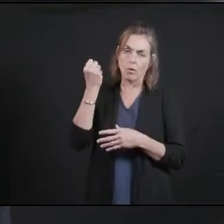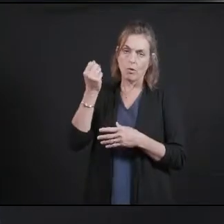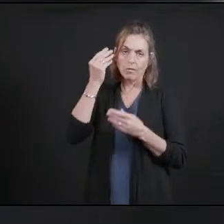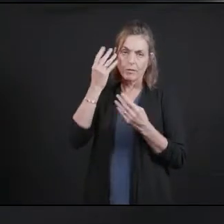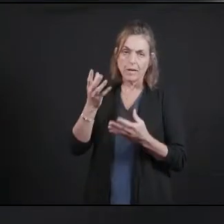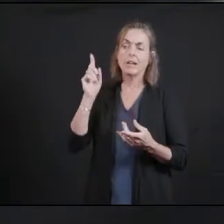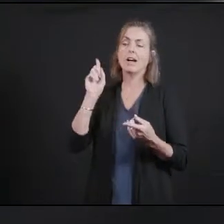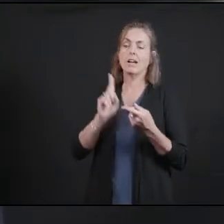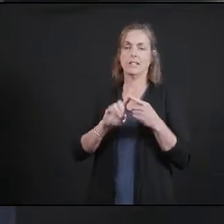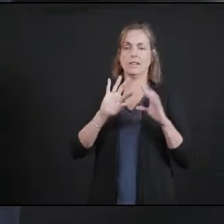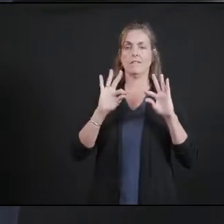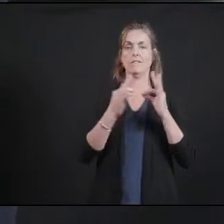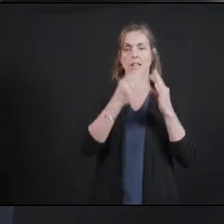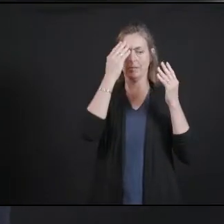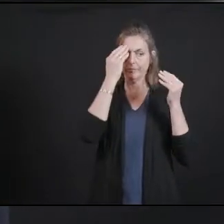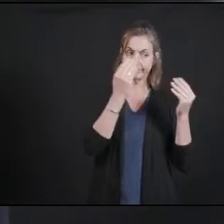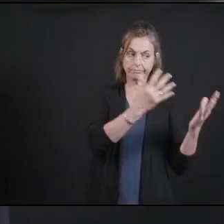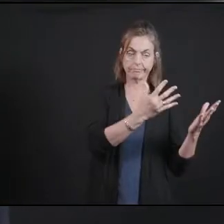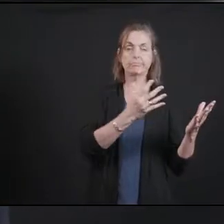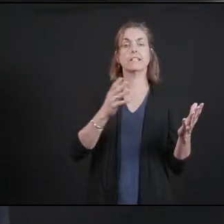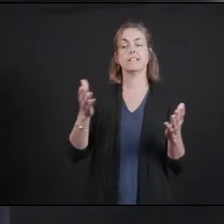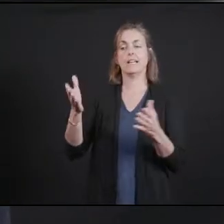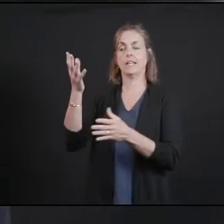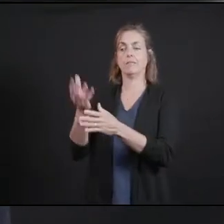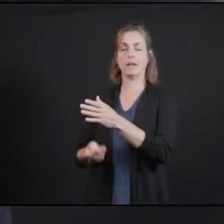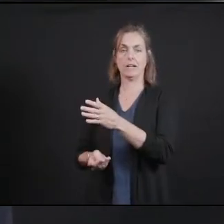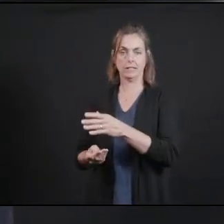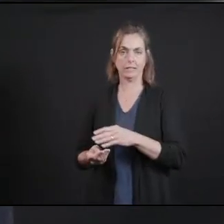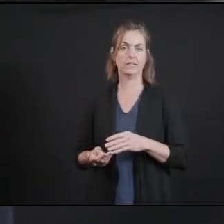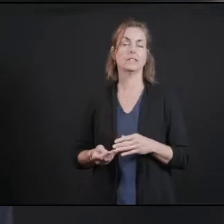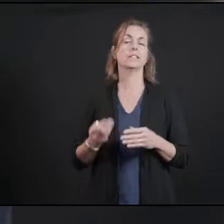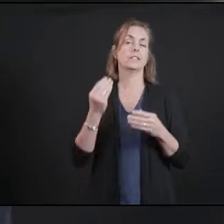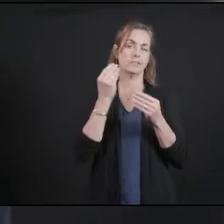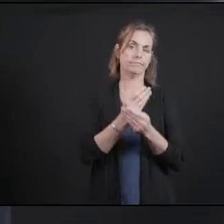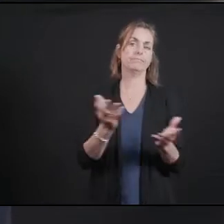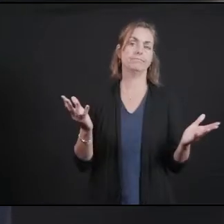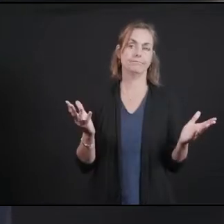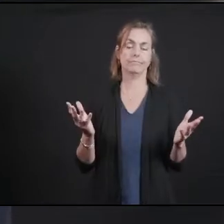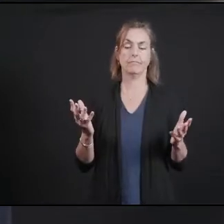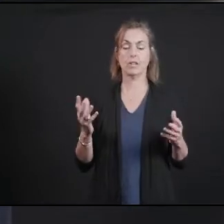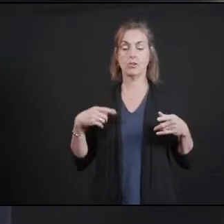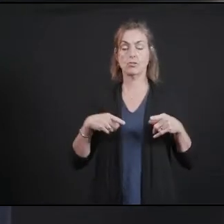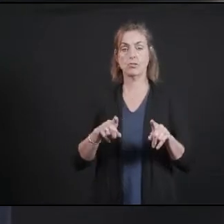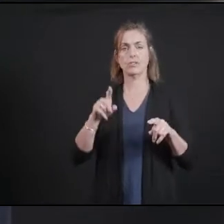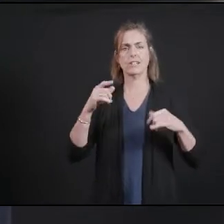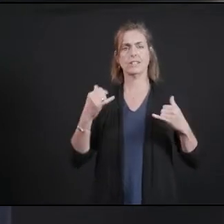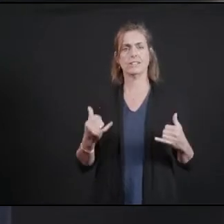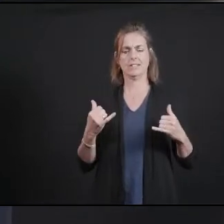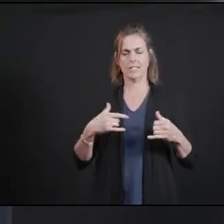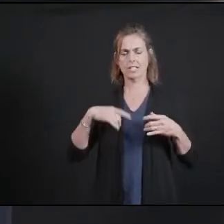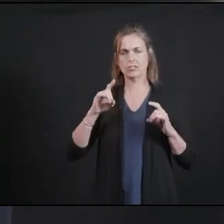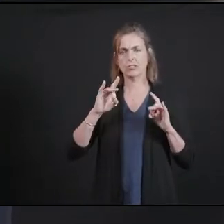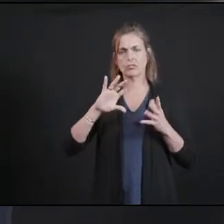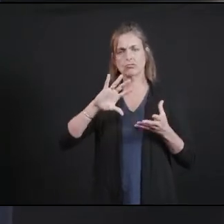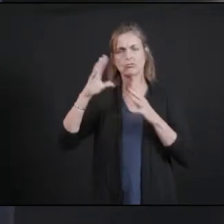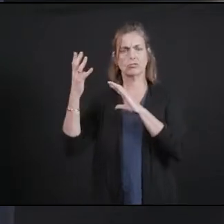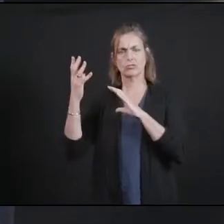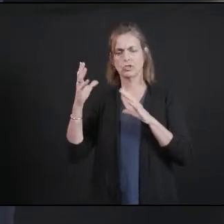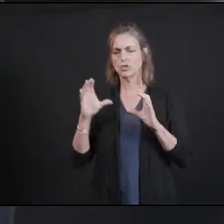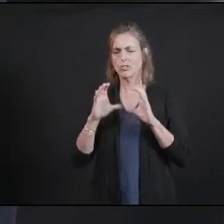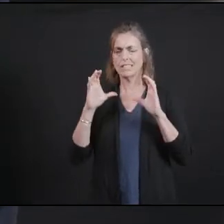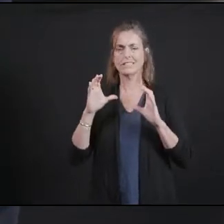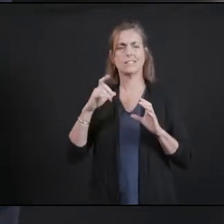adequately notified of his passing. During this time of crisis, we have to make every attempt to stop